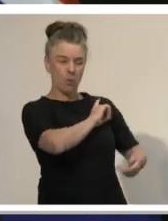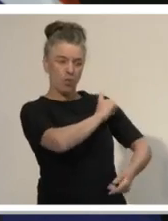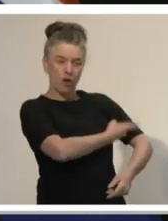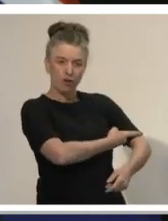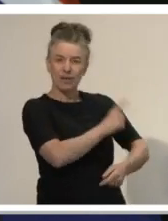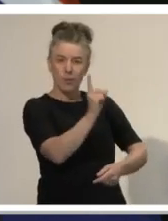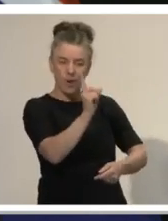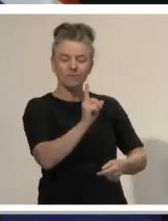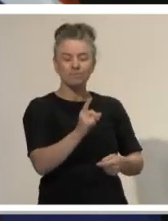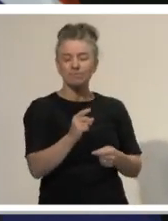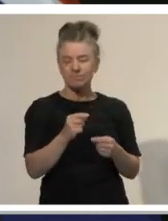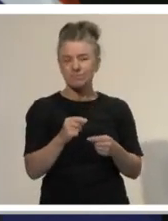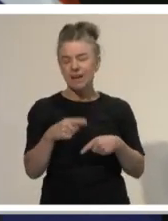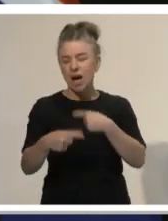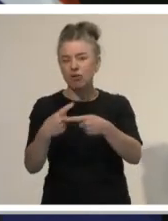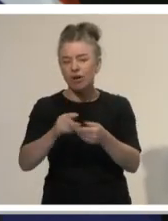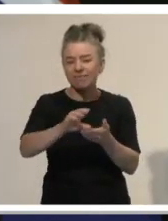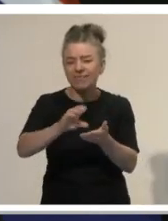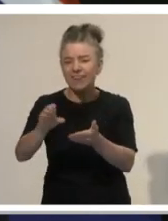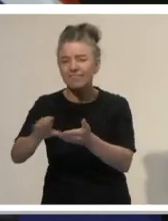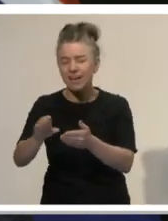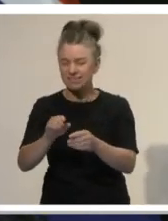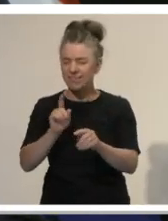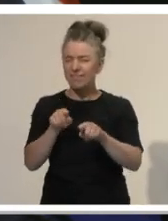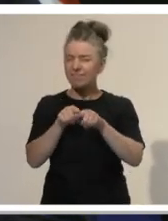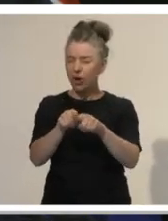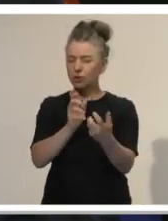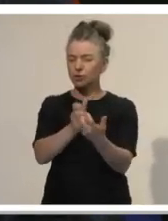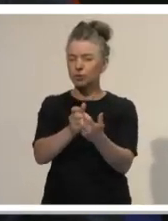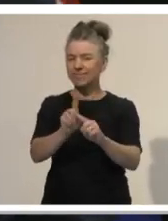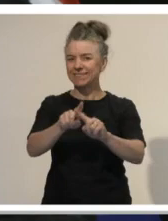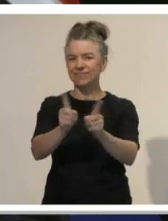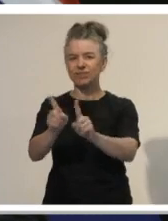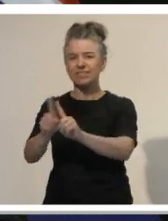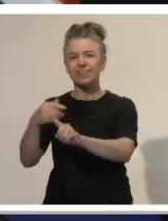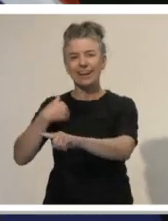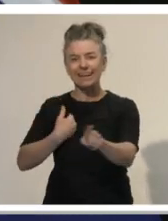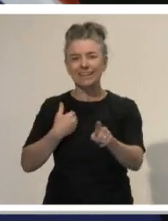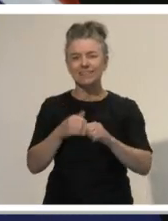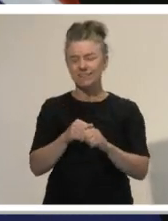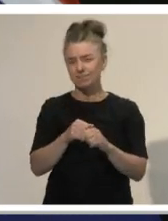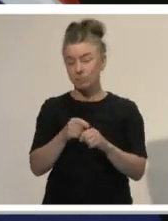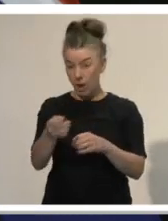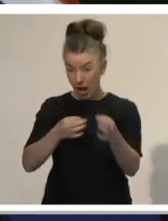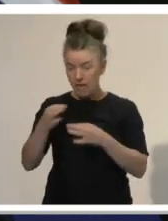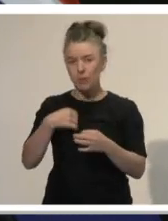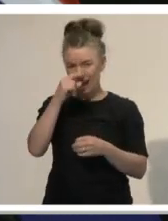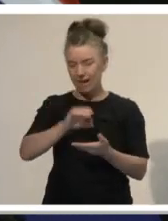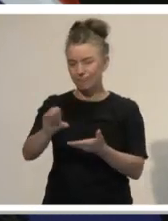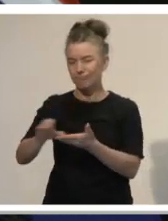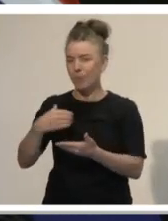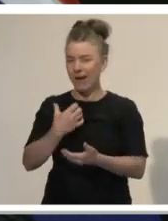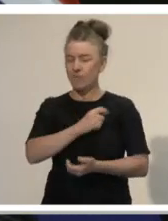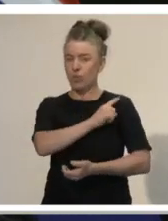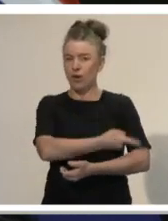advice of officials to ensure the support fits the different needs of the various media organisations that request it. And we